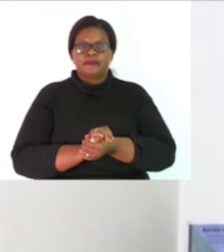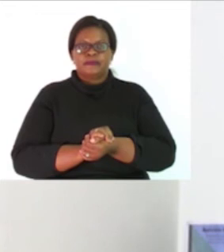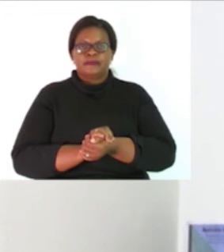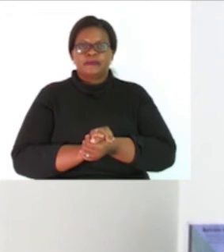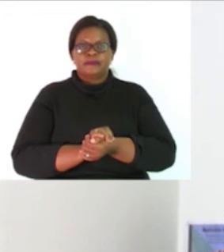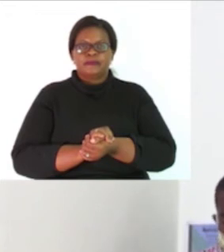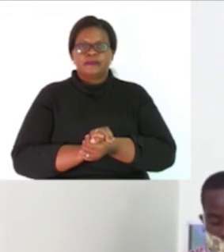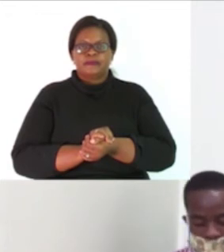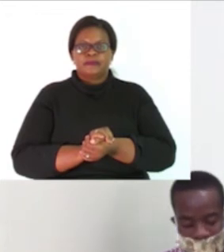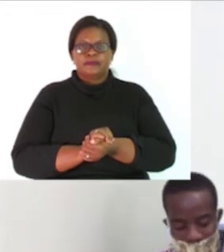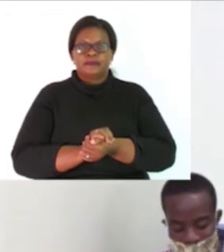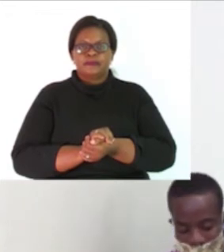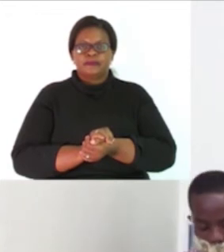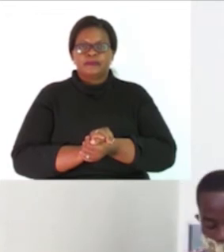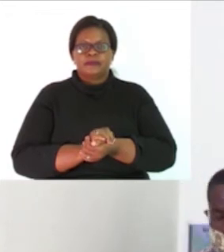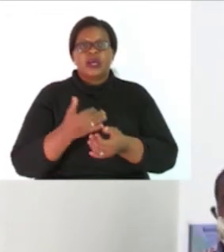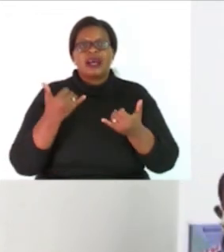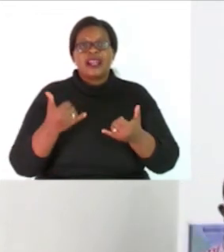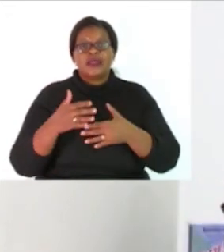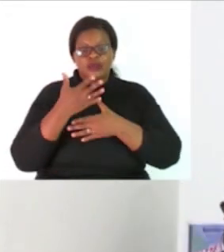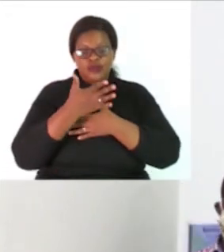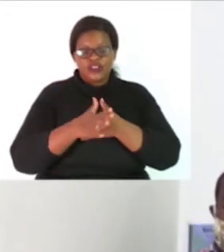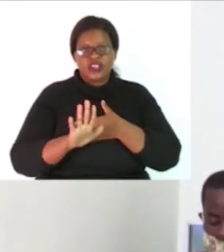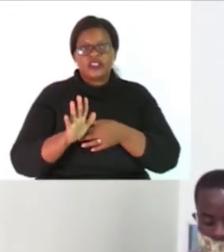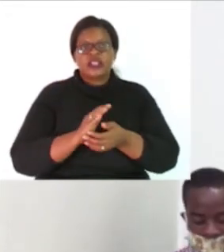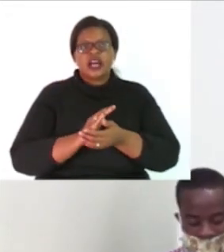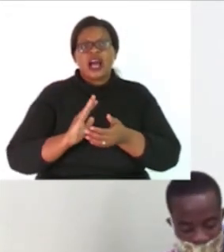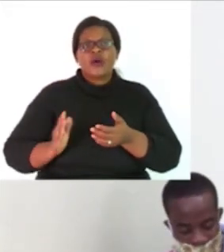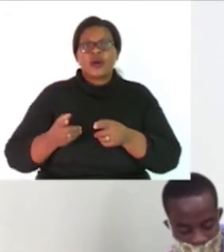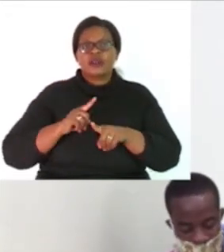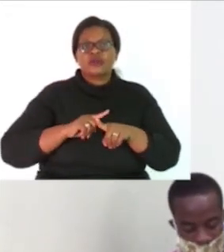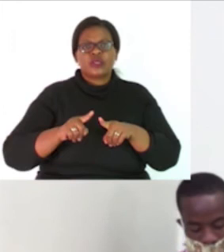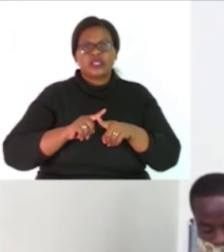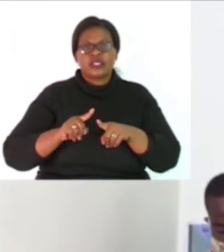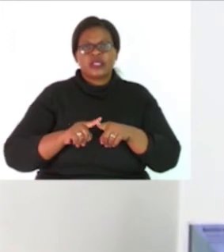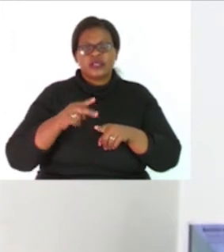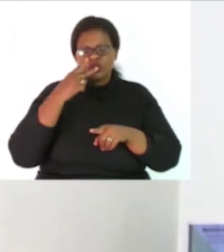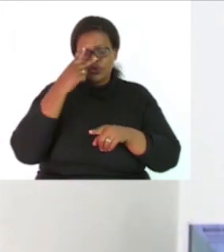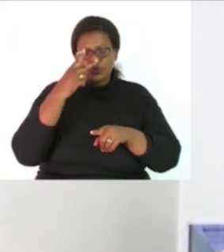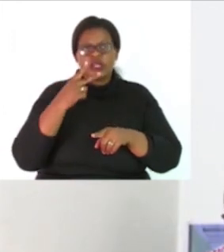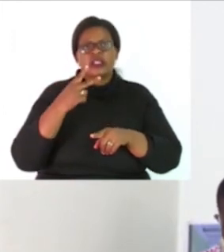So, now that we have done that, I want us to quickly look at our activities.